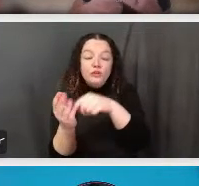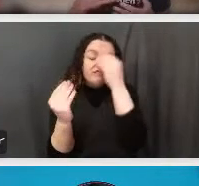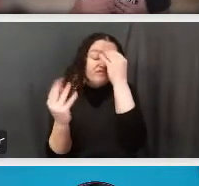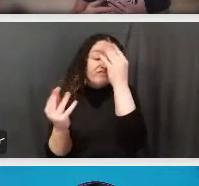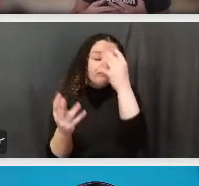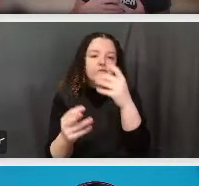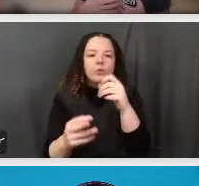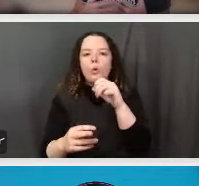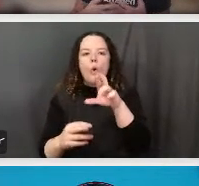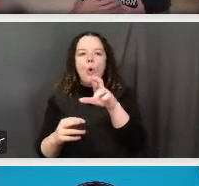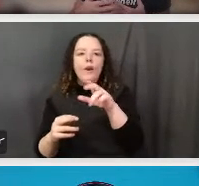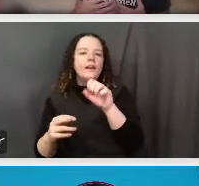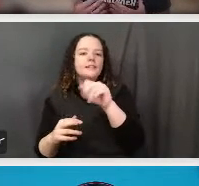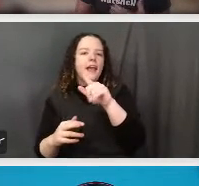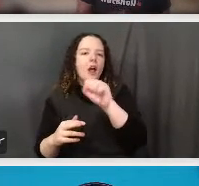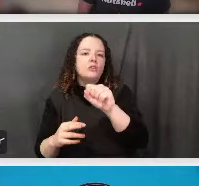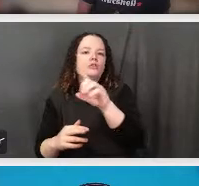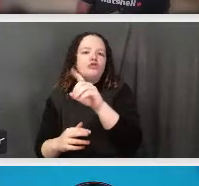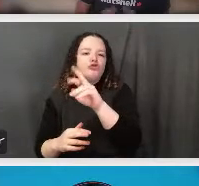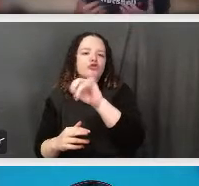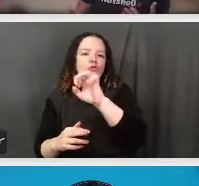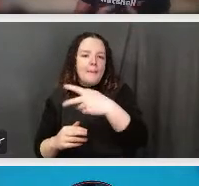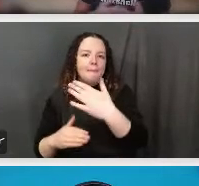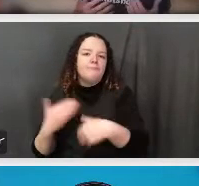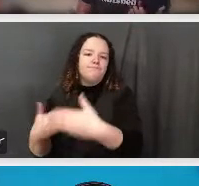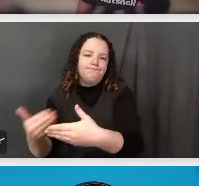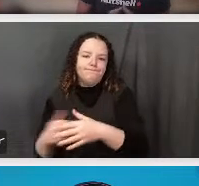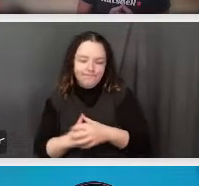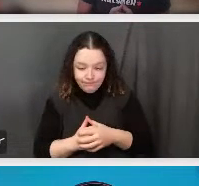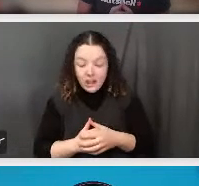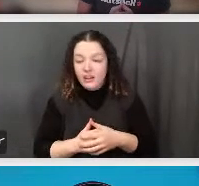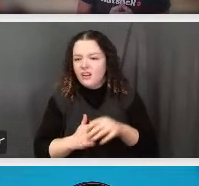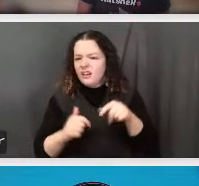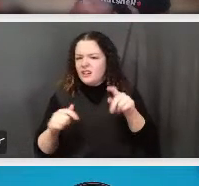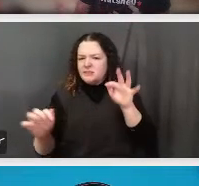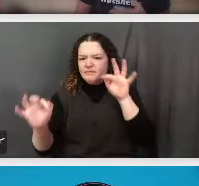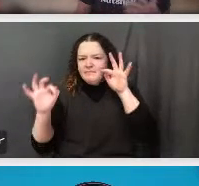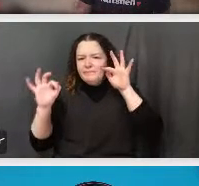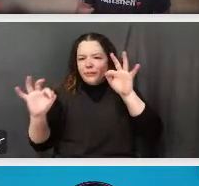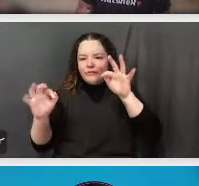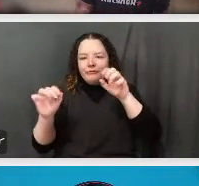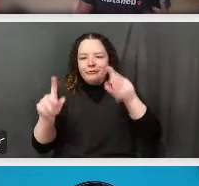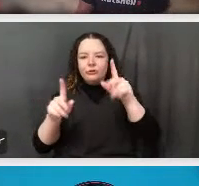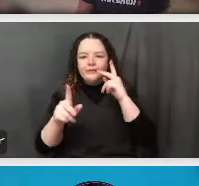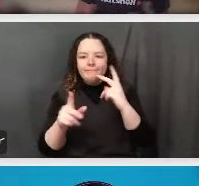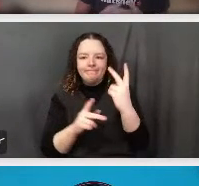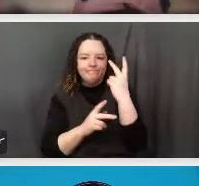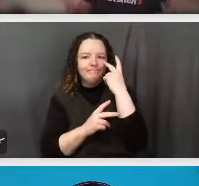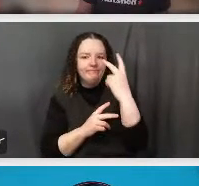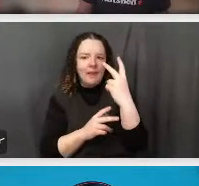your sales cycles or information that happens throughout Nutshell. So we figured, hey, this is the perfect opportunity to help sales and marketing work